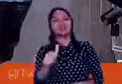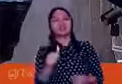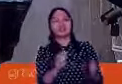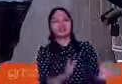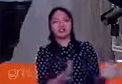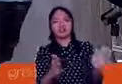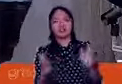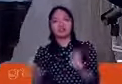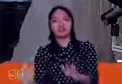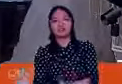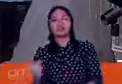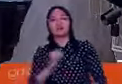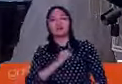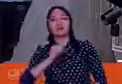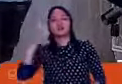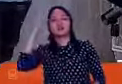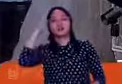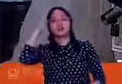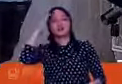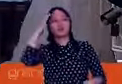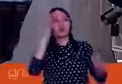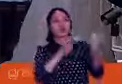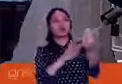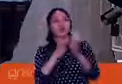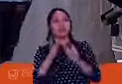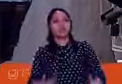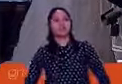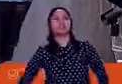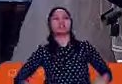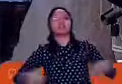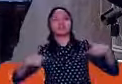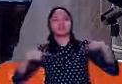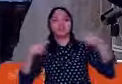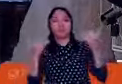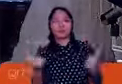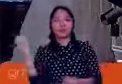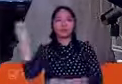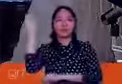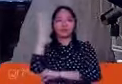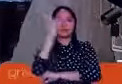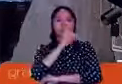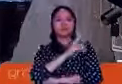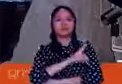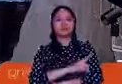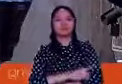God is not dead, I know He lives